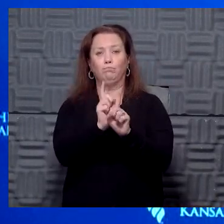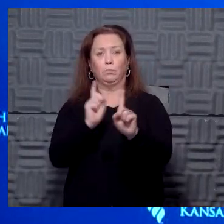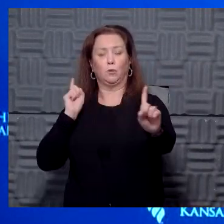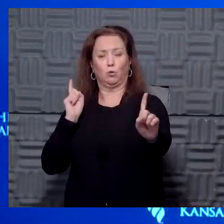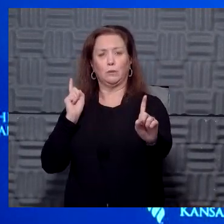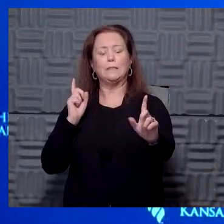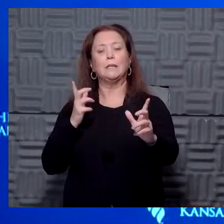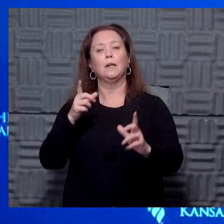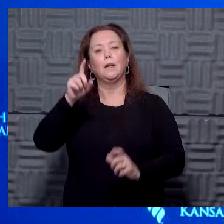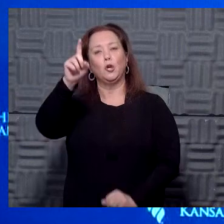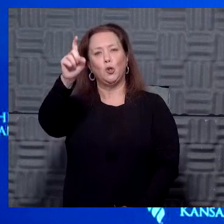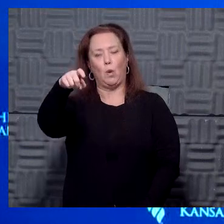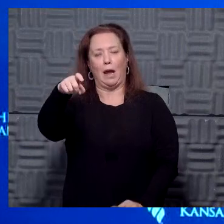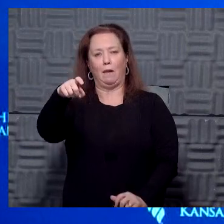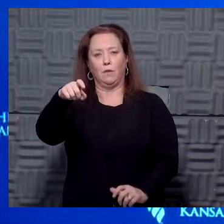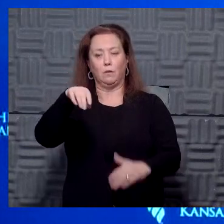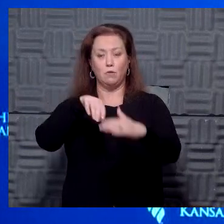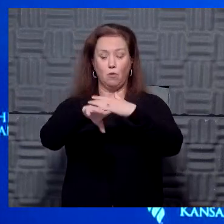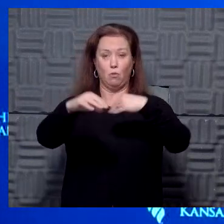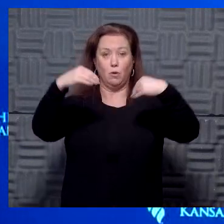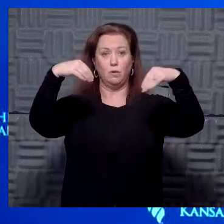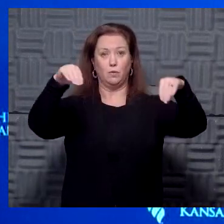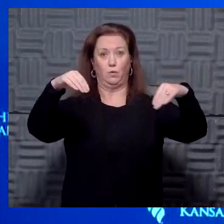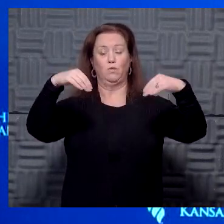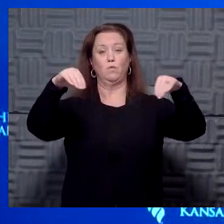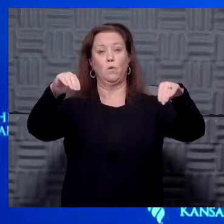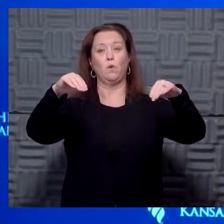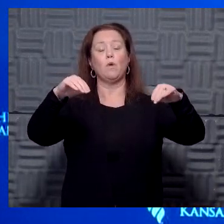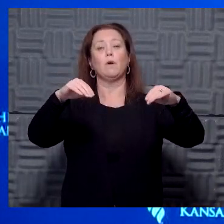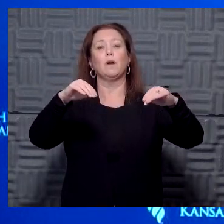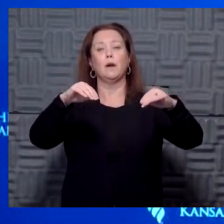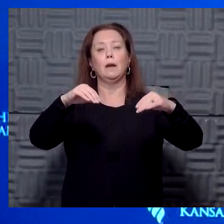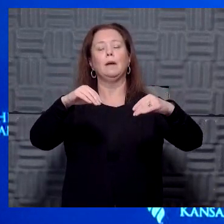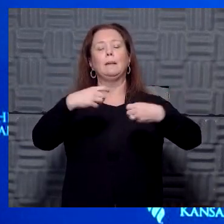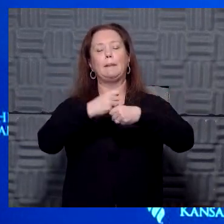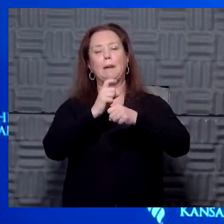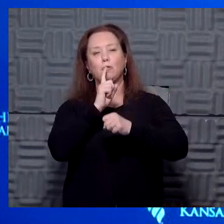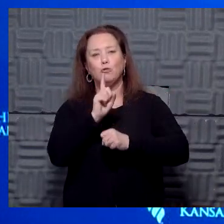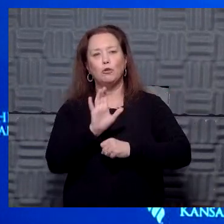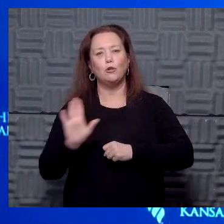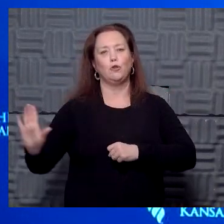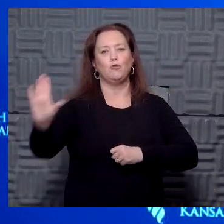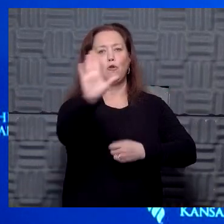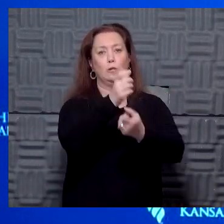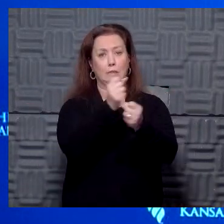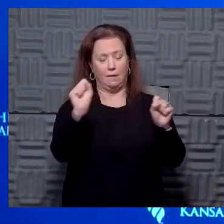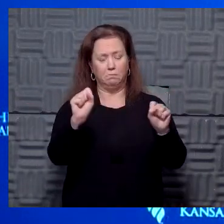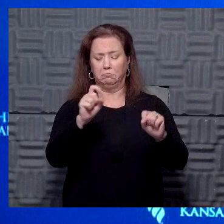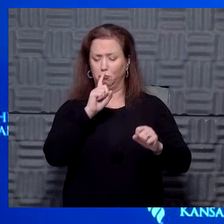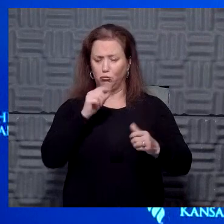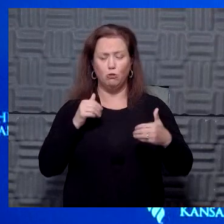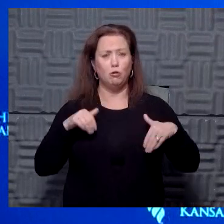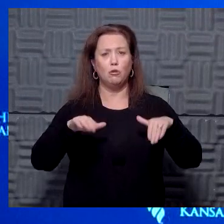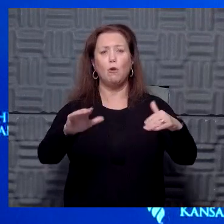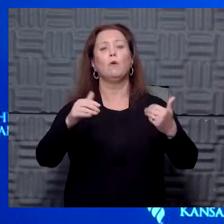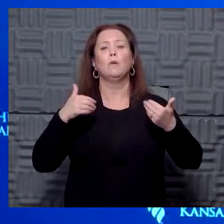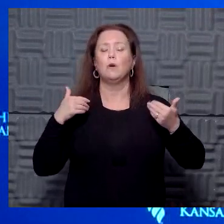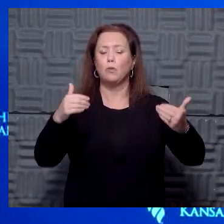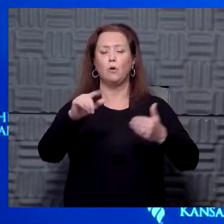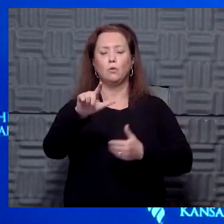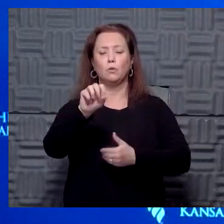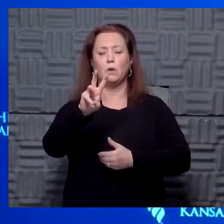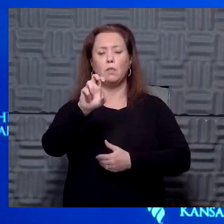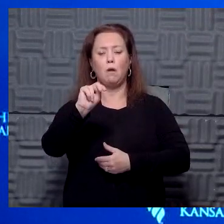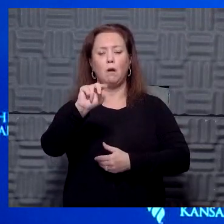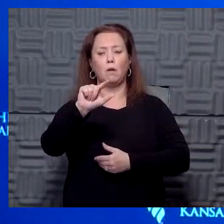responsibility, you're going to have to do it and go to the store in a way that keeps people safe. You can go to the lawn and garden store. That's okay. I get it. You want to